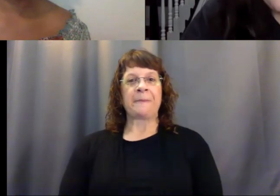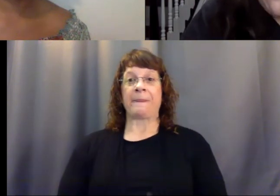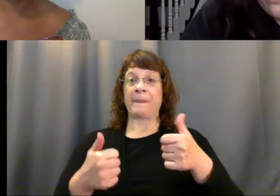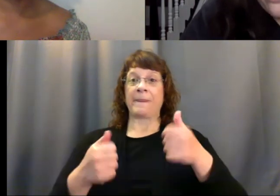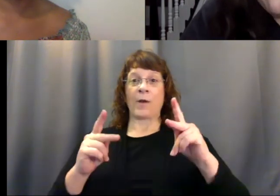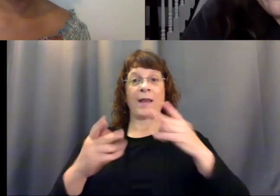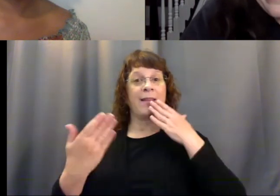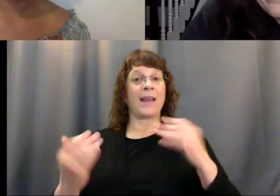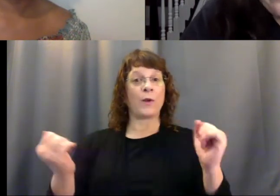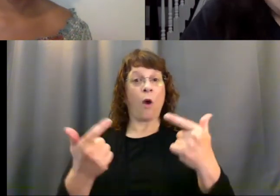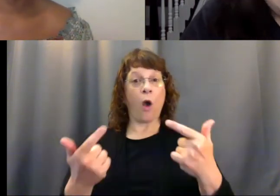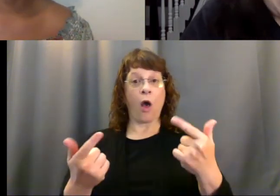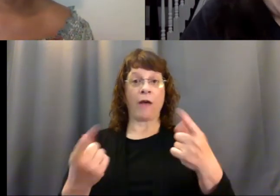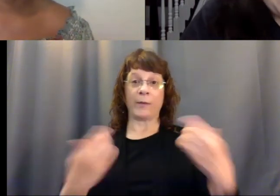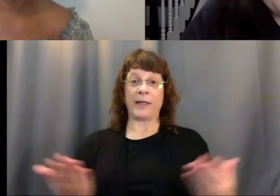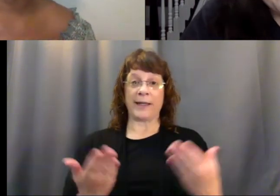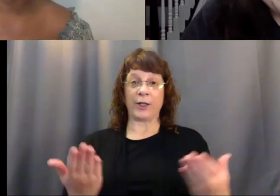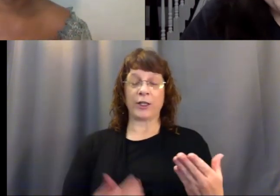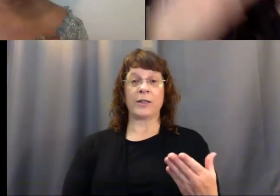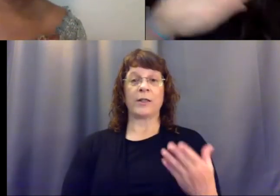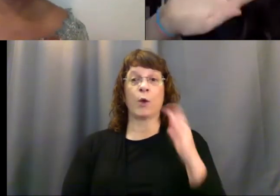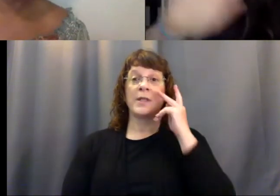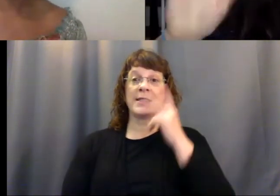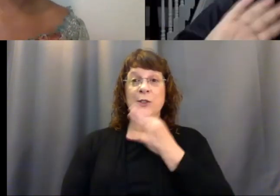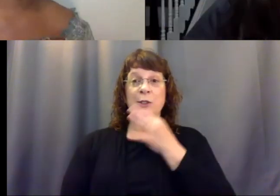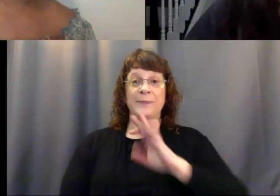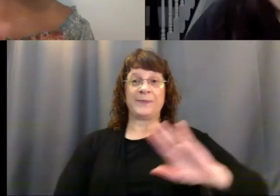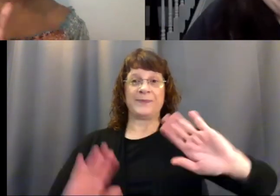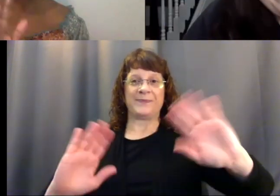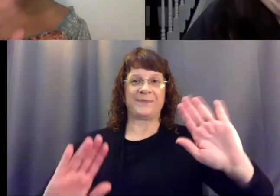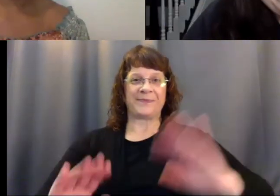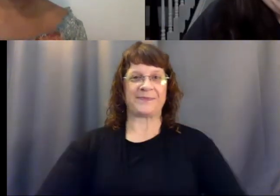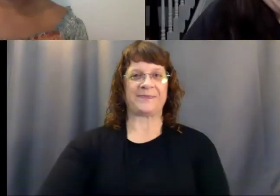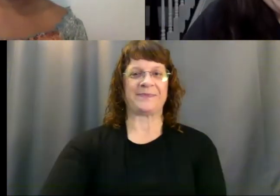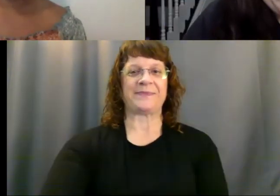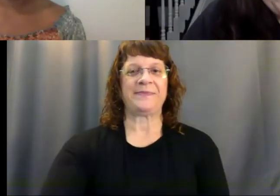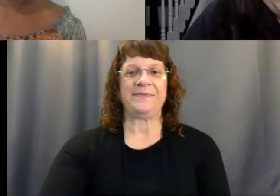Thank you all for being here, and we'll see you soon. Bye, everyone. Bye.